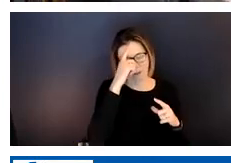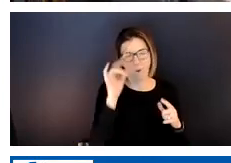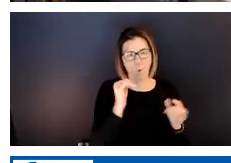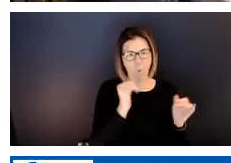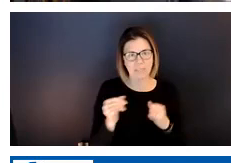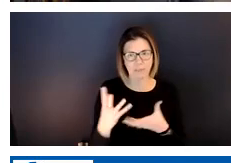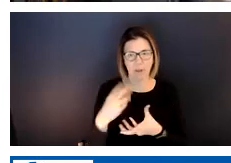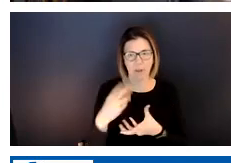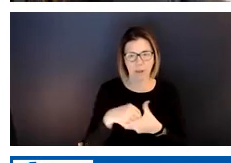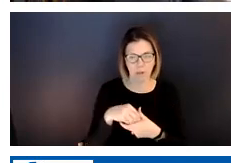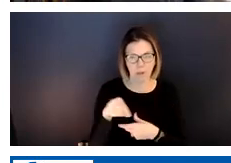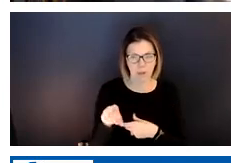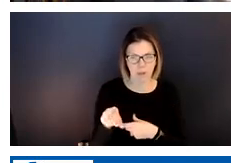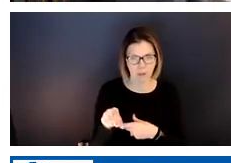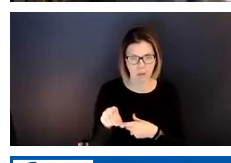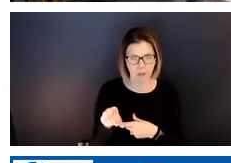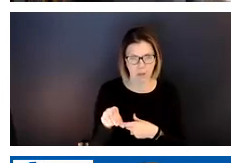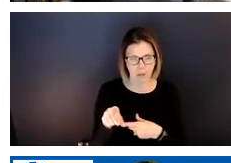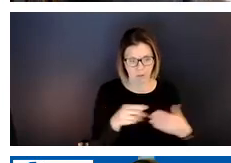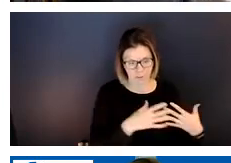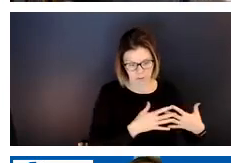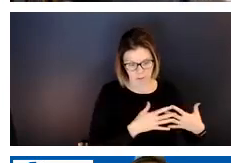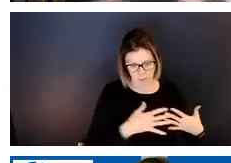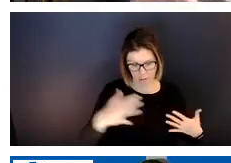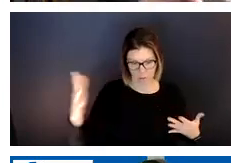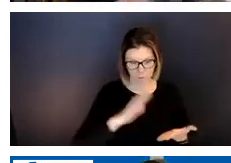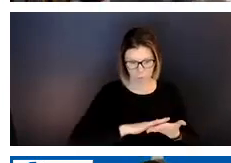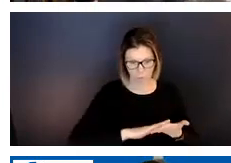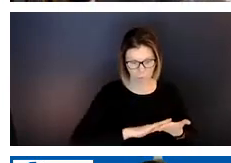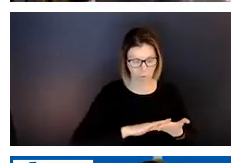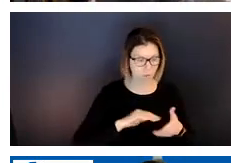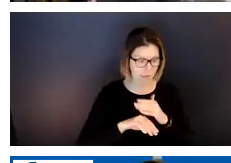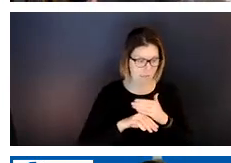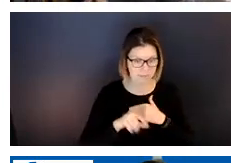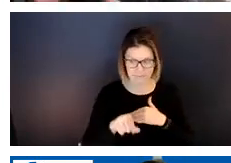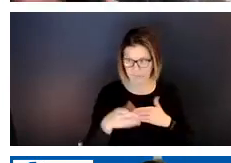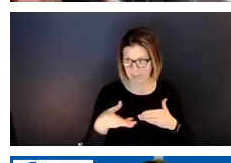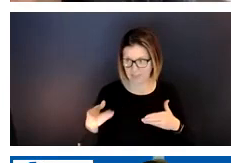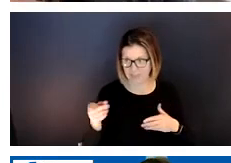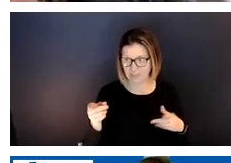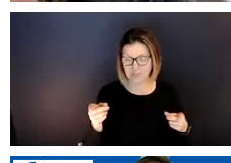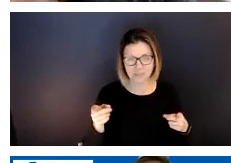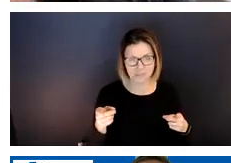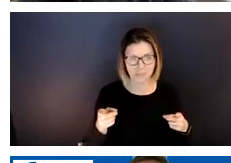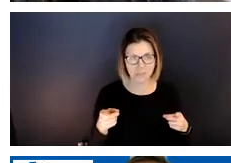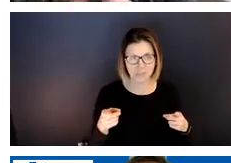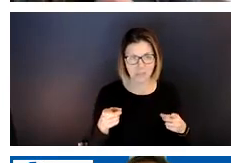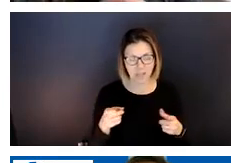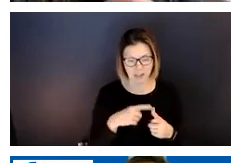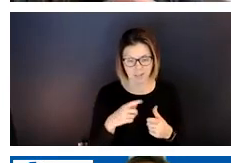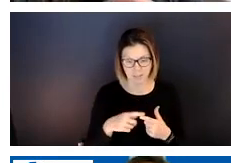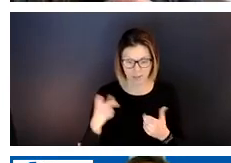with autism going all through school, having access to these things, but then they reach some